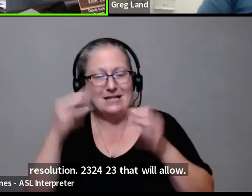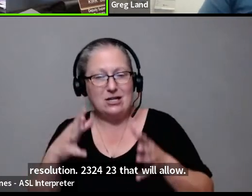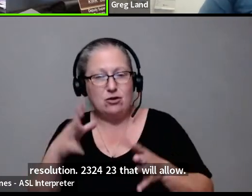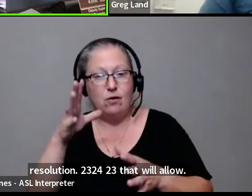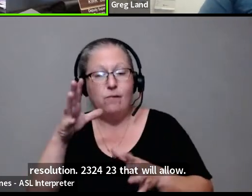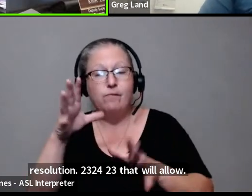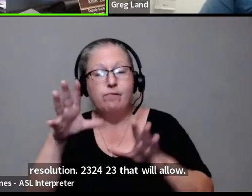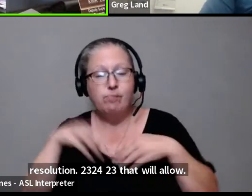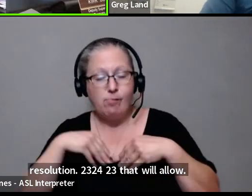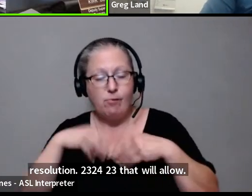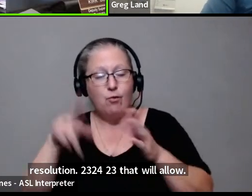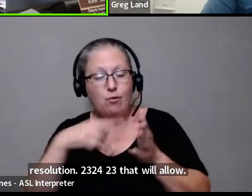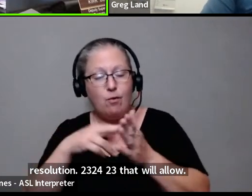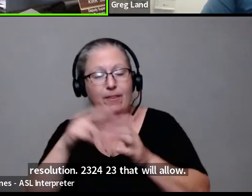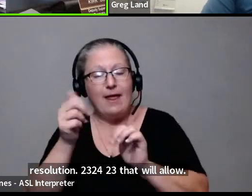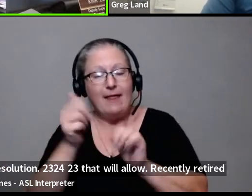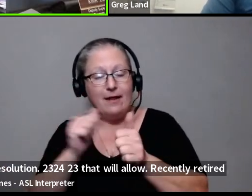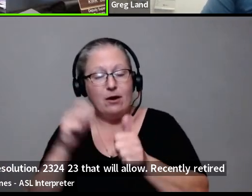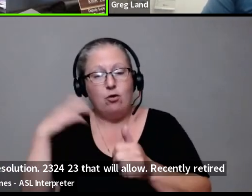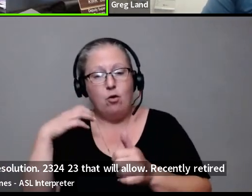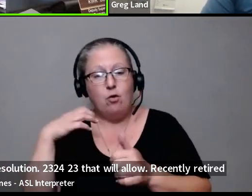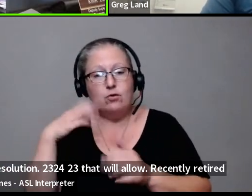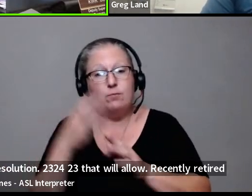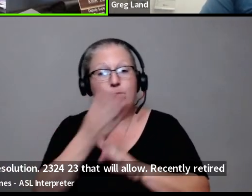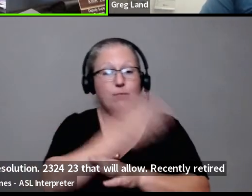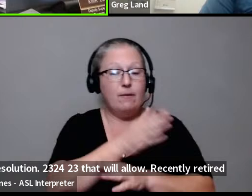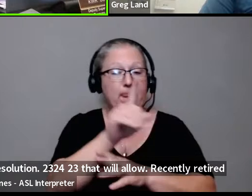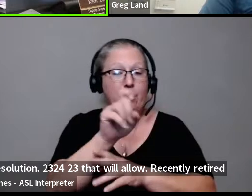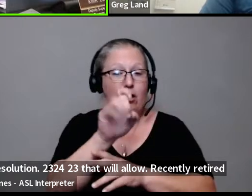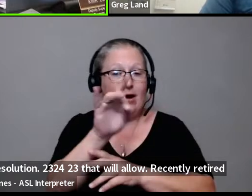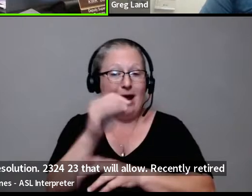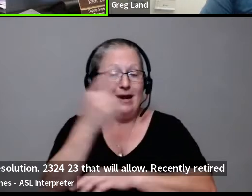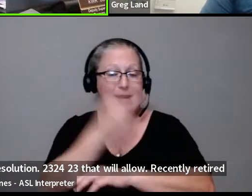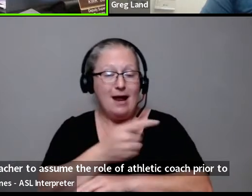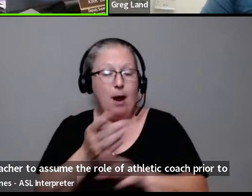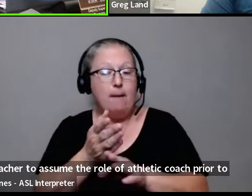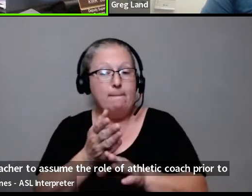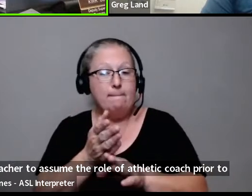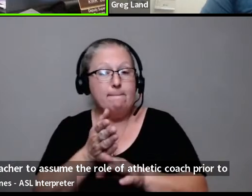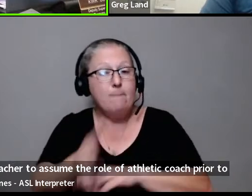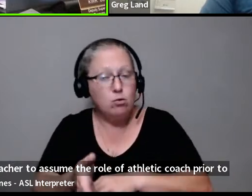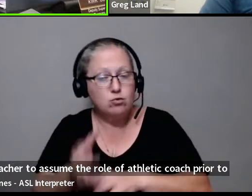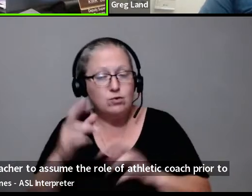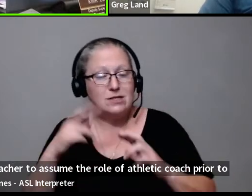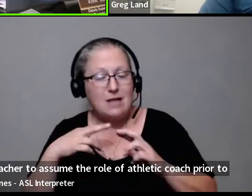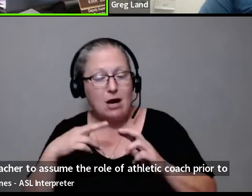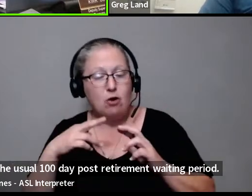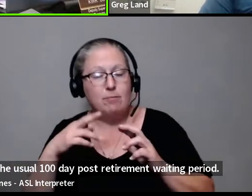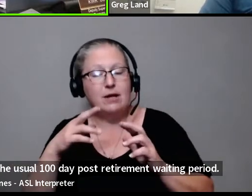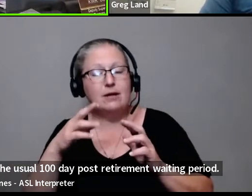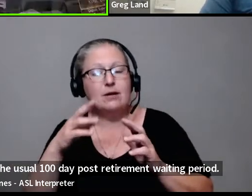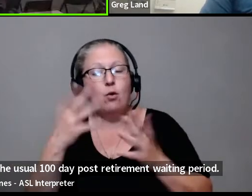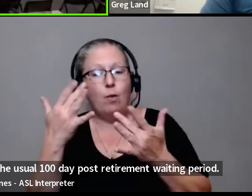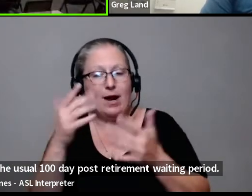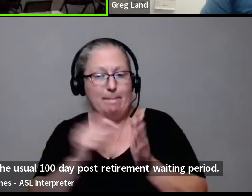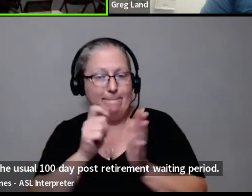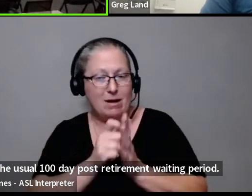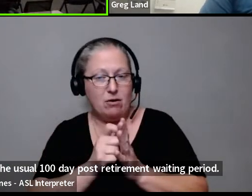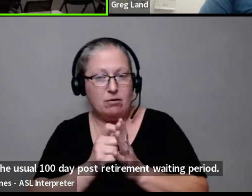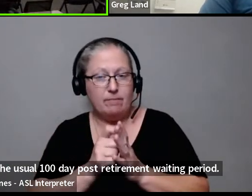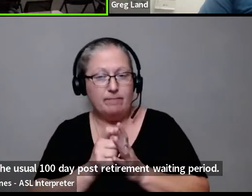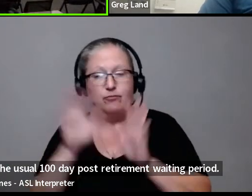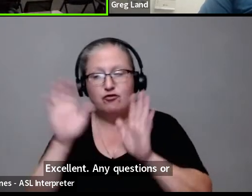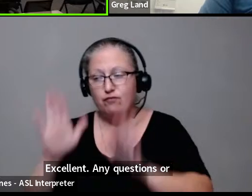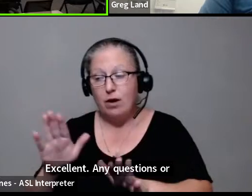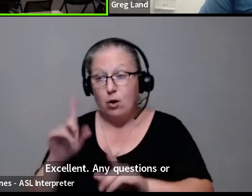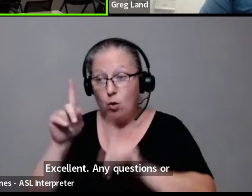of athletic coach prior to the usual 100-day post-retirement waiting period. Excellent. Any questions or comments